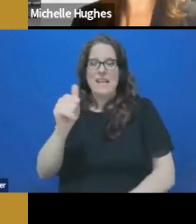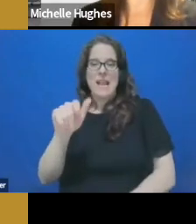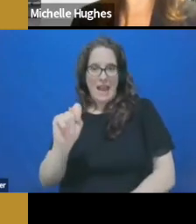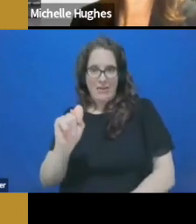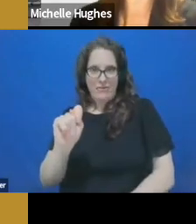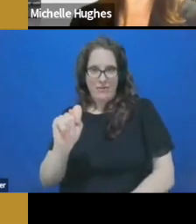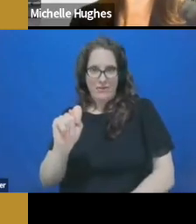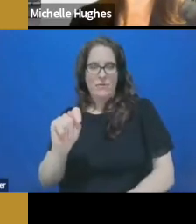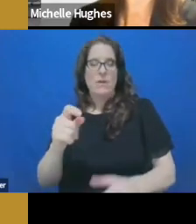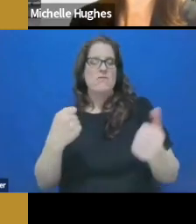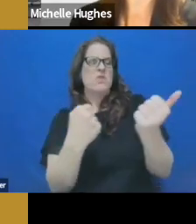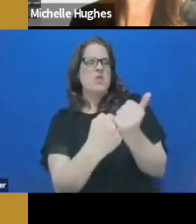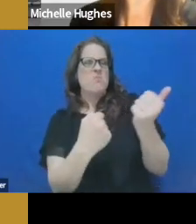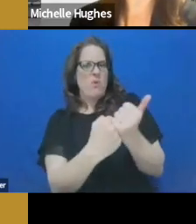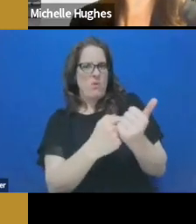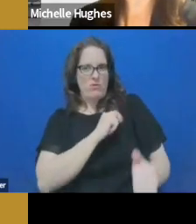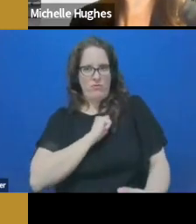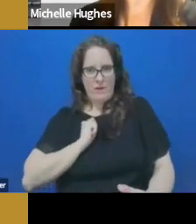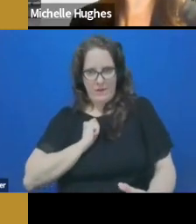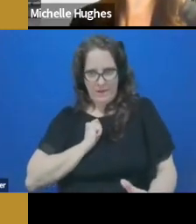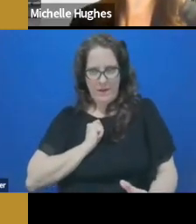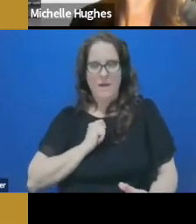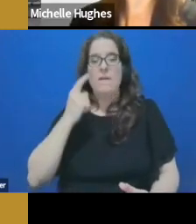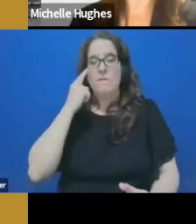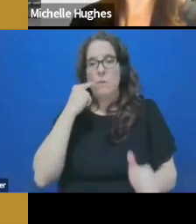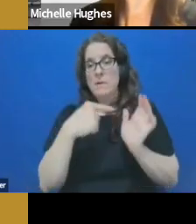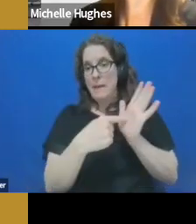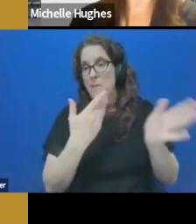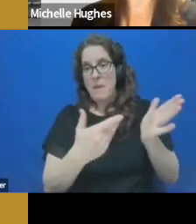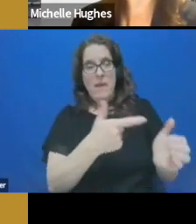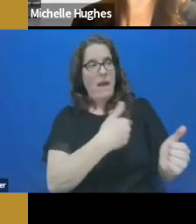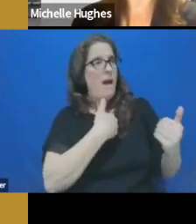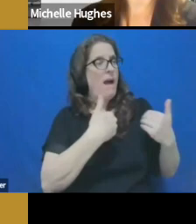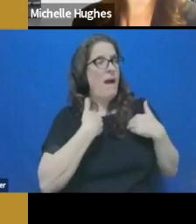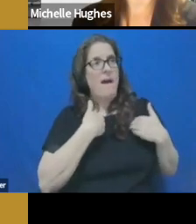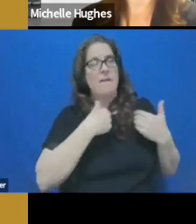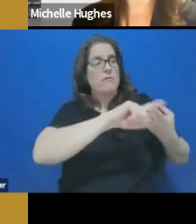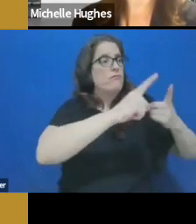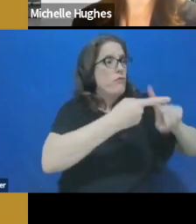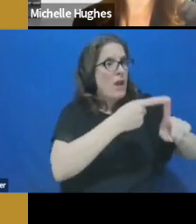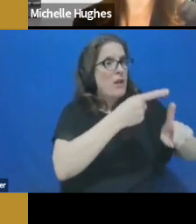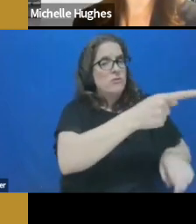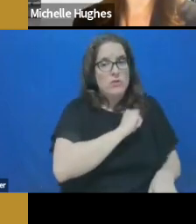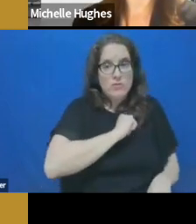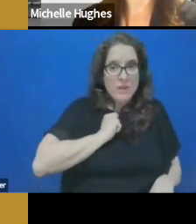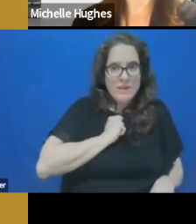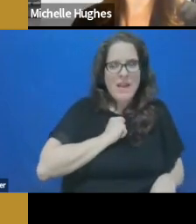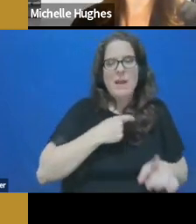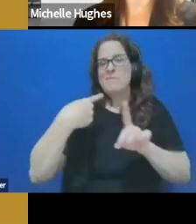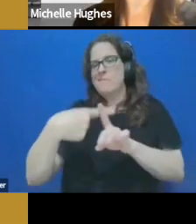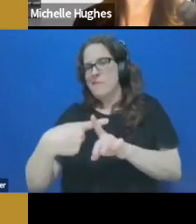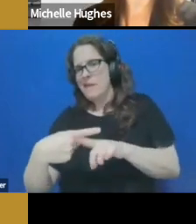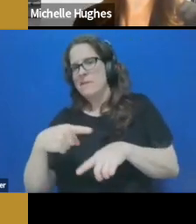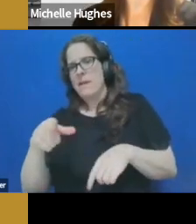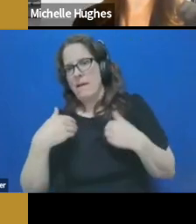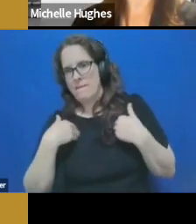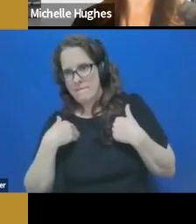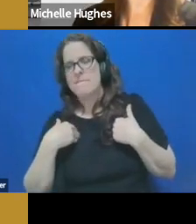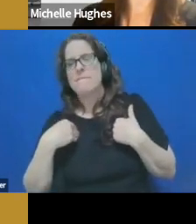the trustee with custody of assets, record keeping, investment management, accounting, and